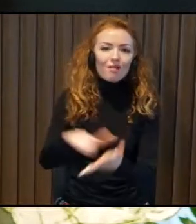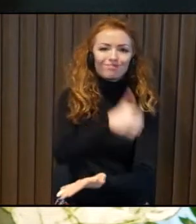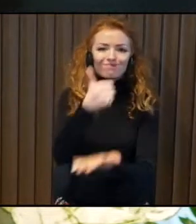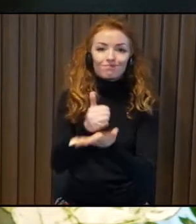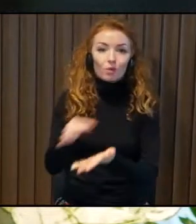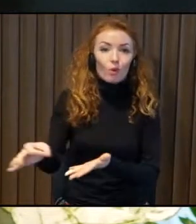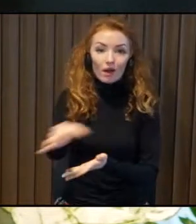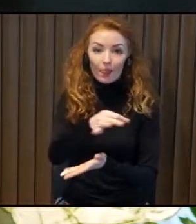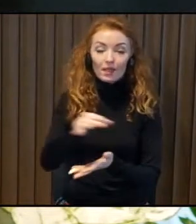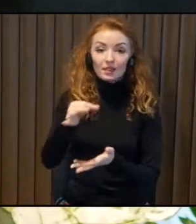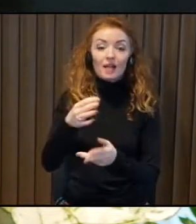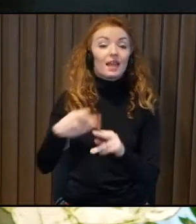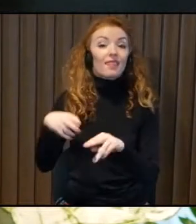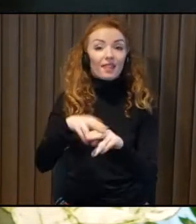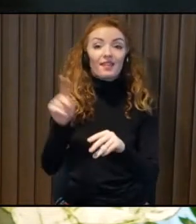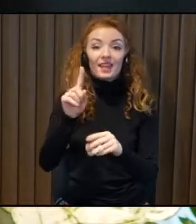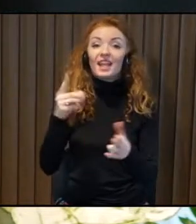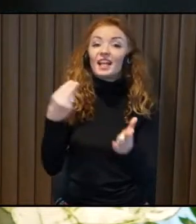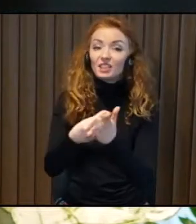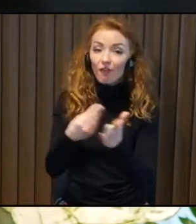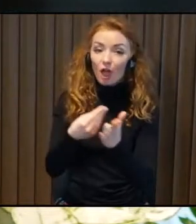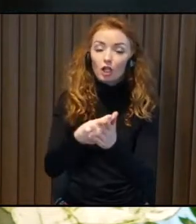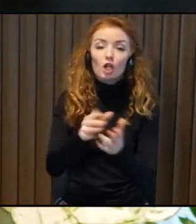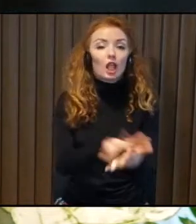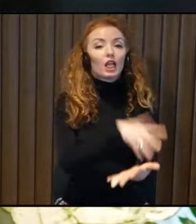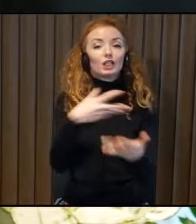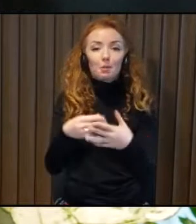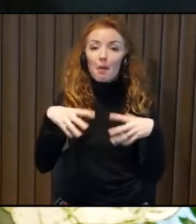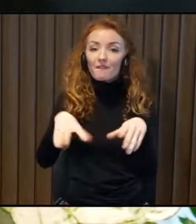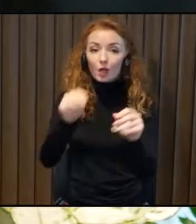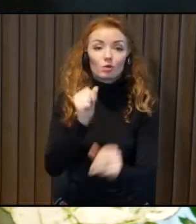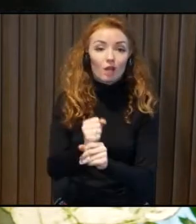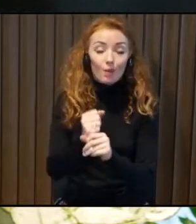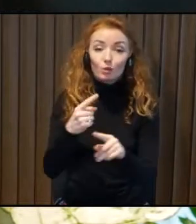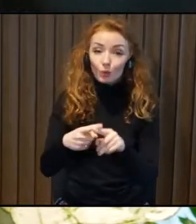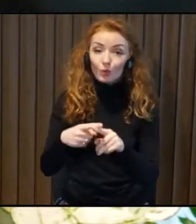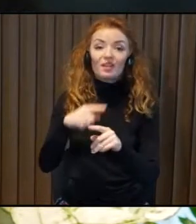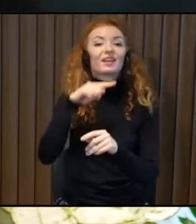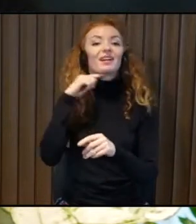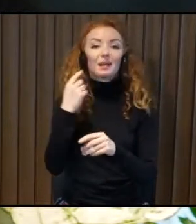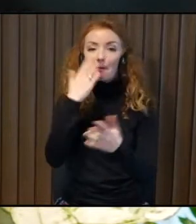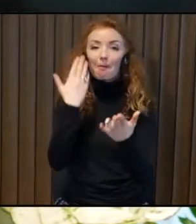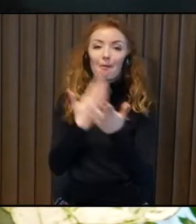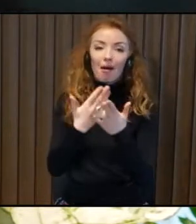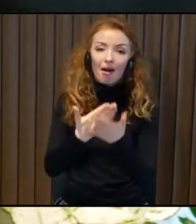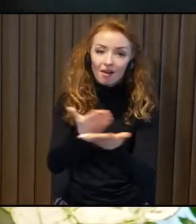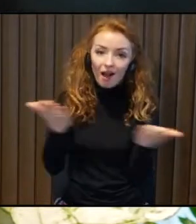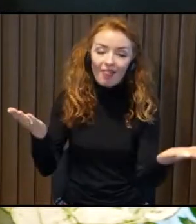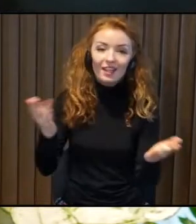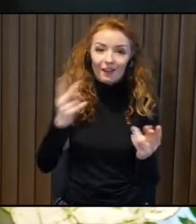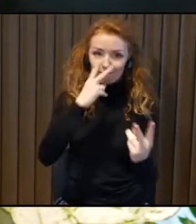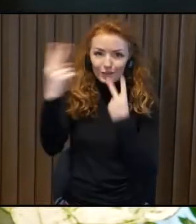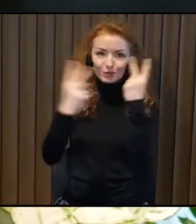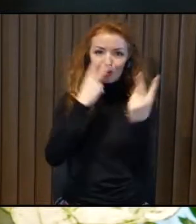and the Ministry of Welfare is like an umbrella organization, and they have assessed the works which were